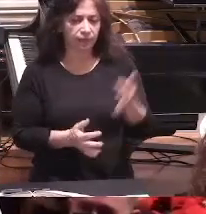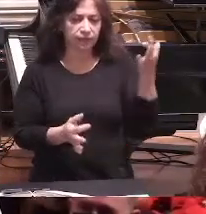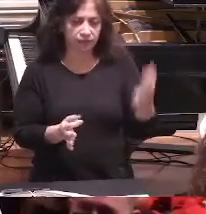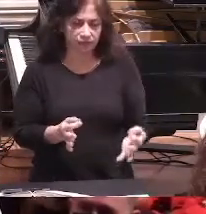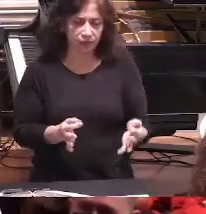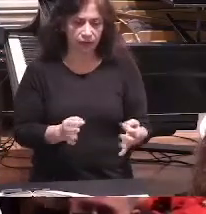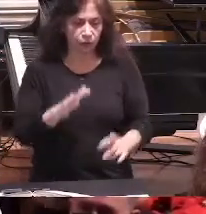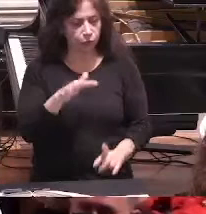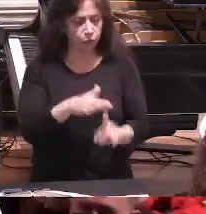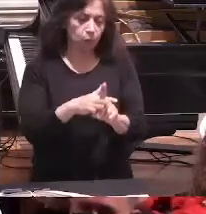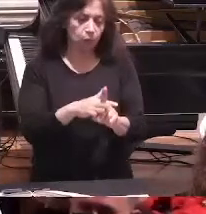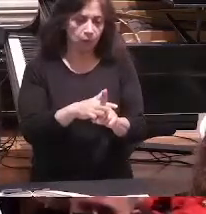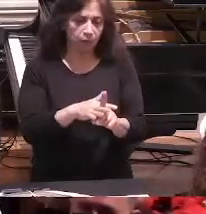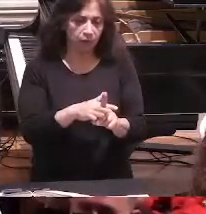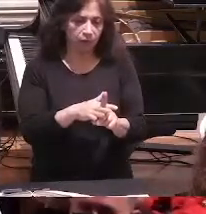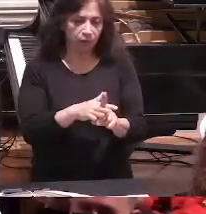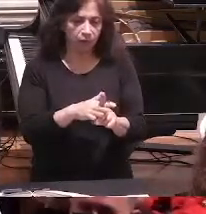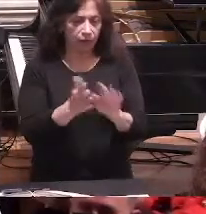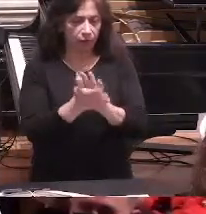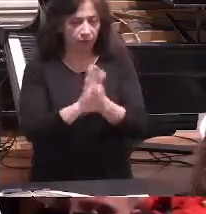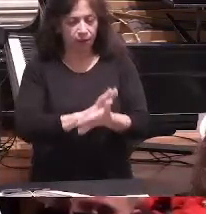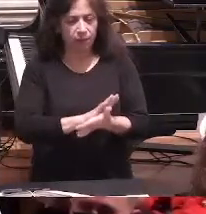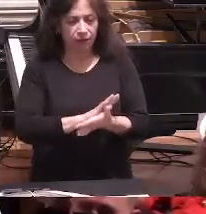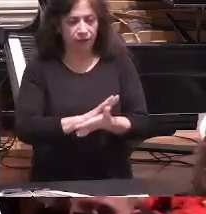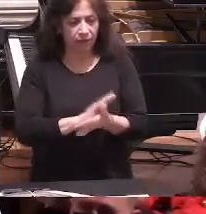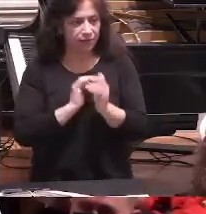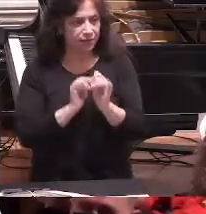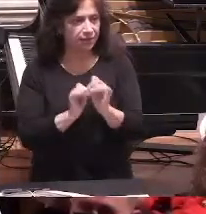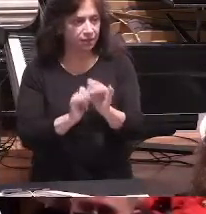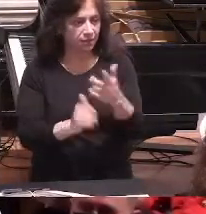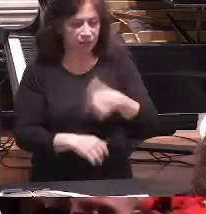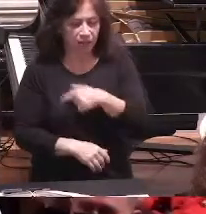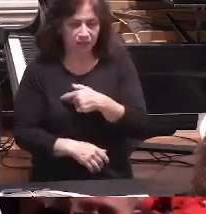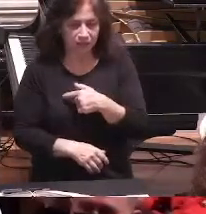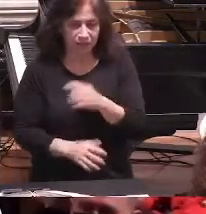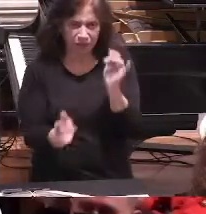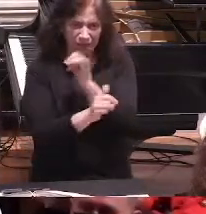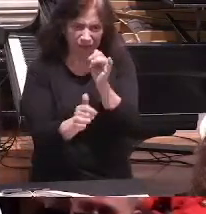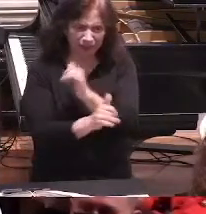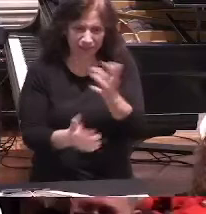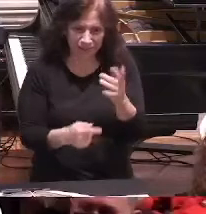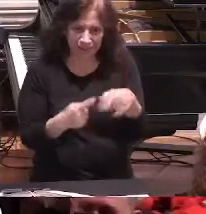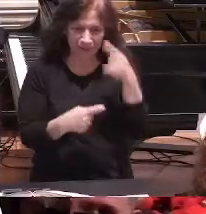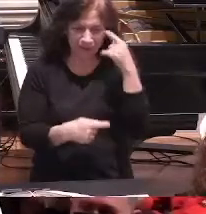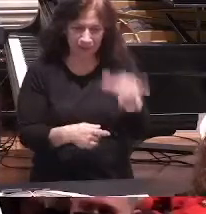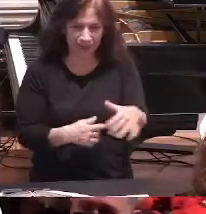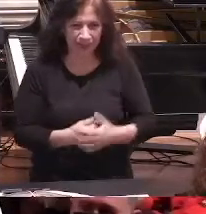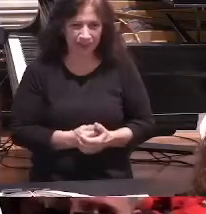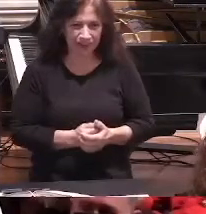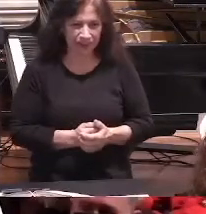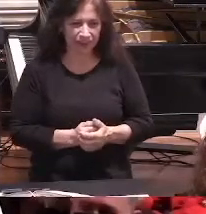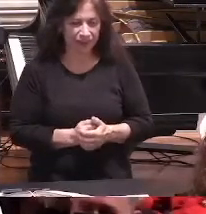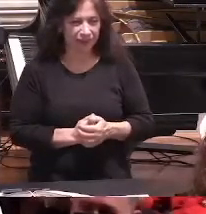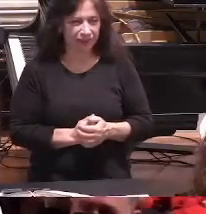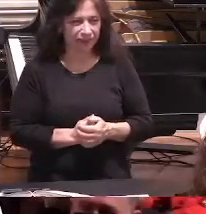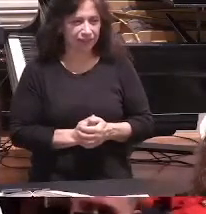chose to show up by becoming one of us. It's almost ridiculous when you think about it.